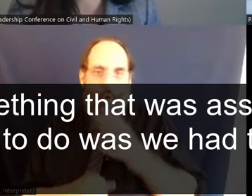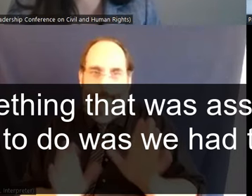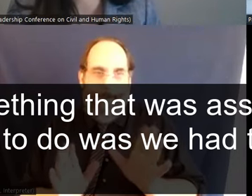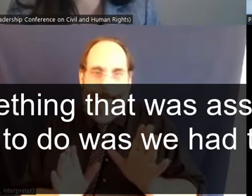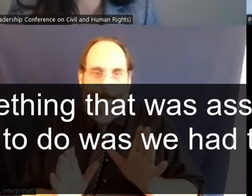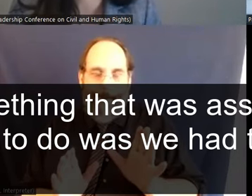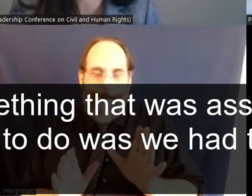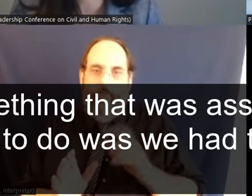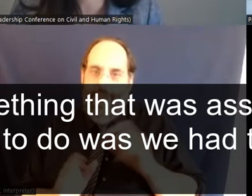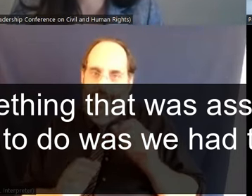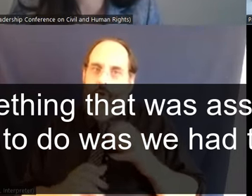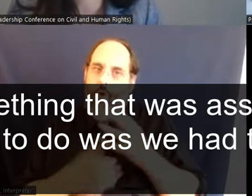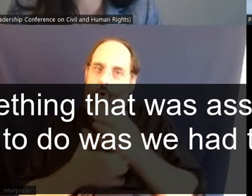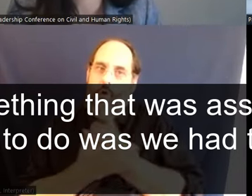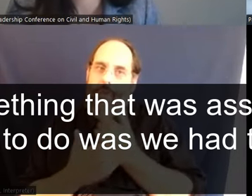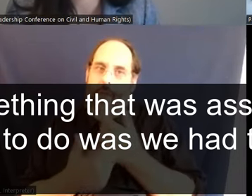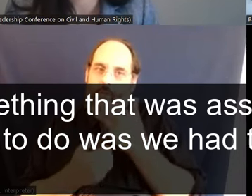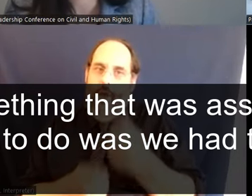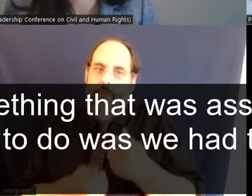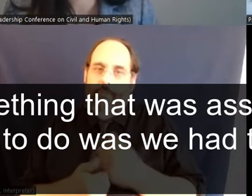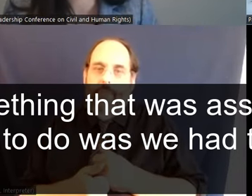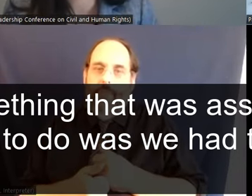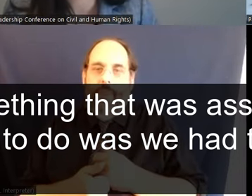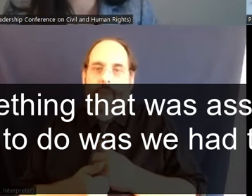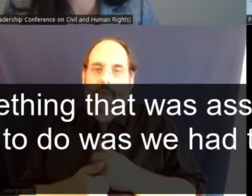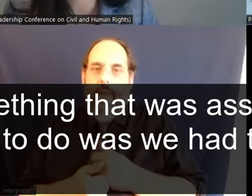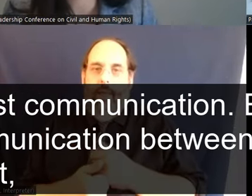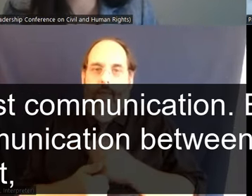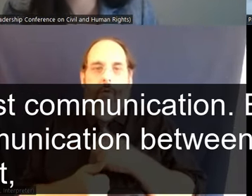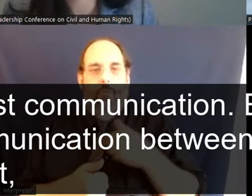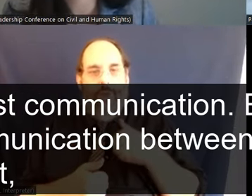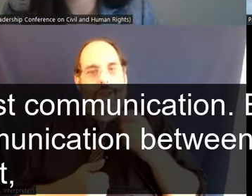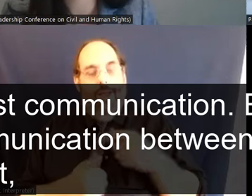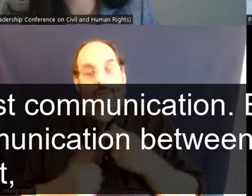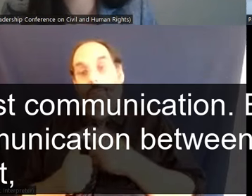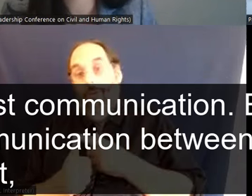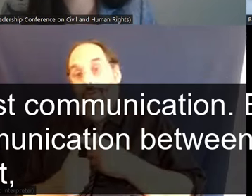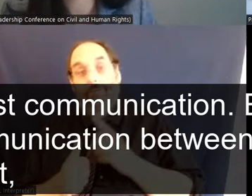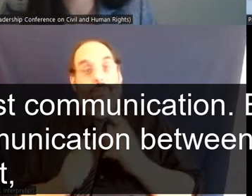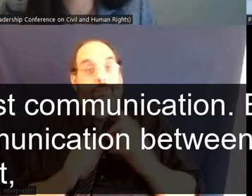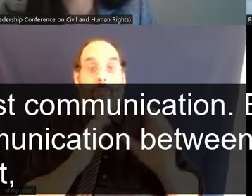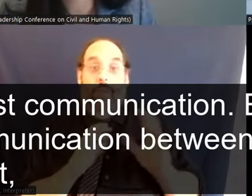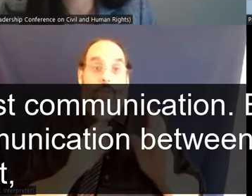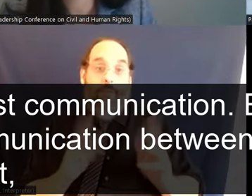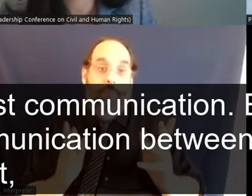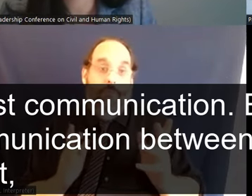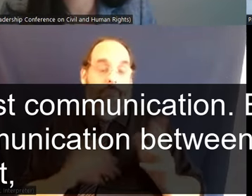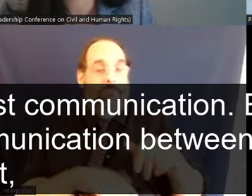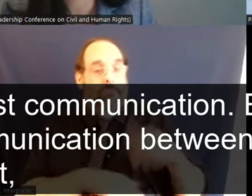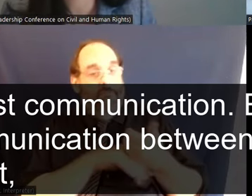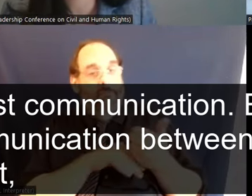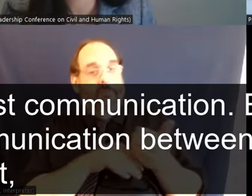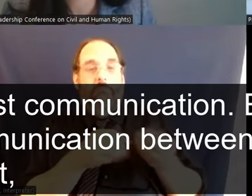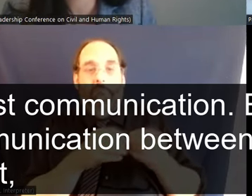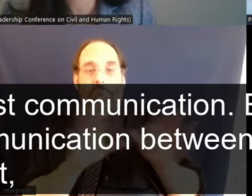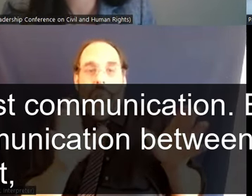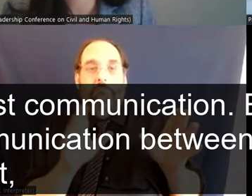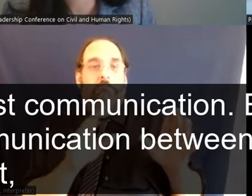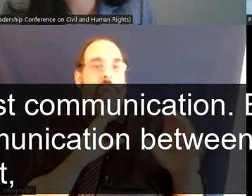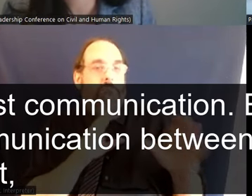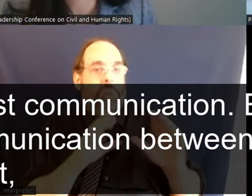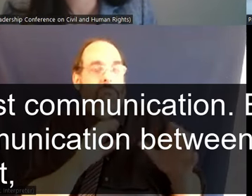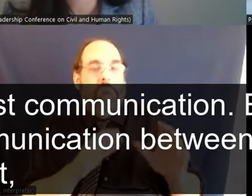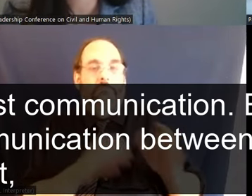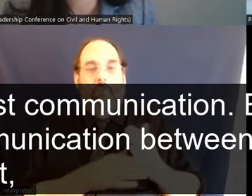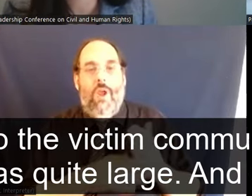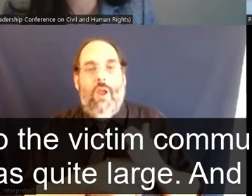And so what we had to do was we had to build that. We had to start with just communication, establishing a line of communication